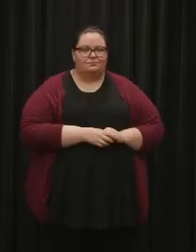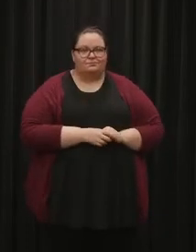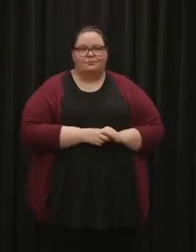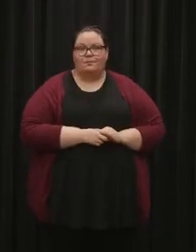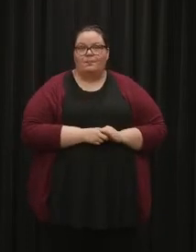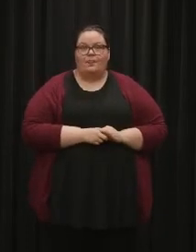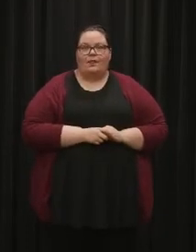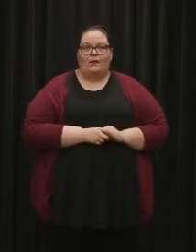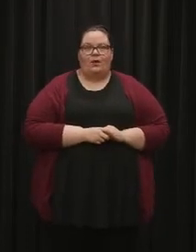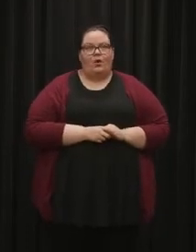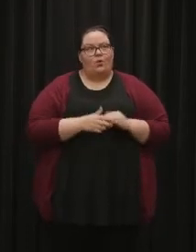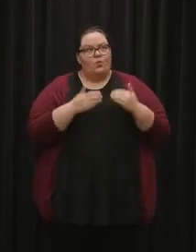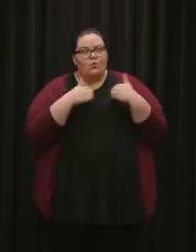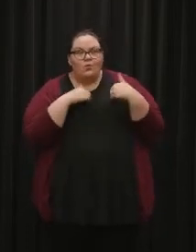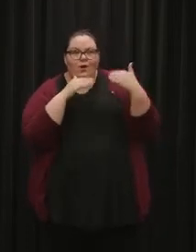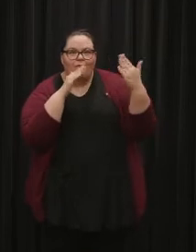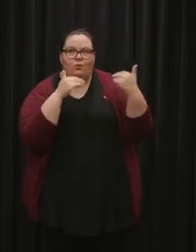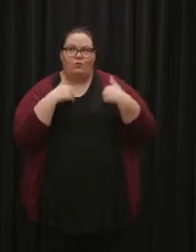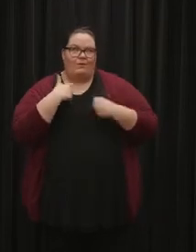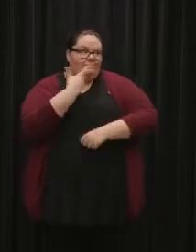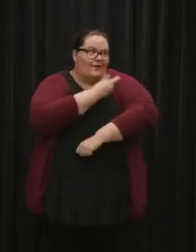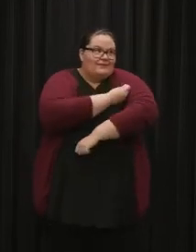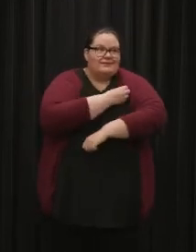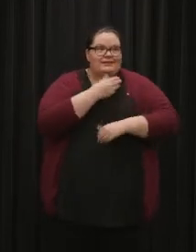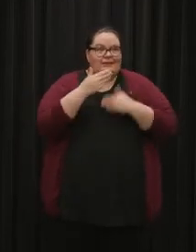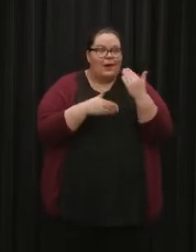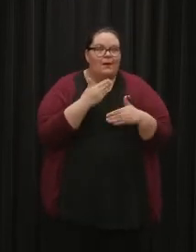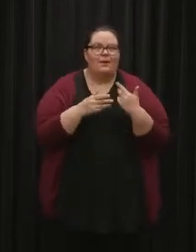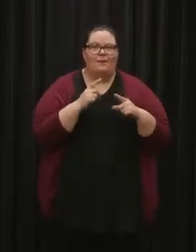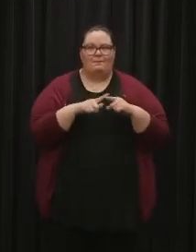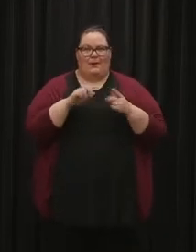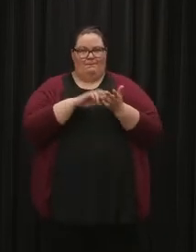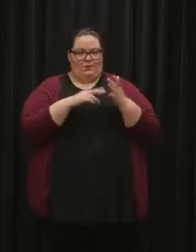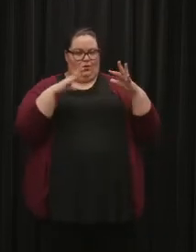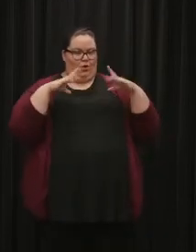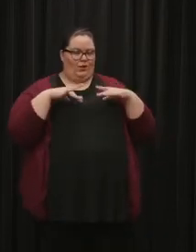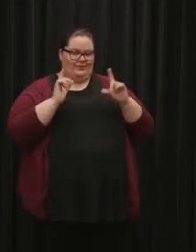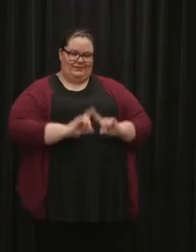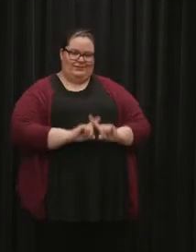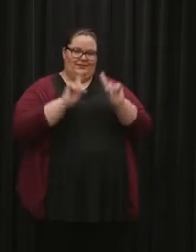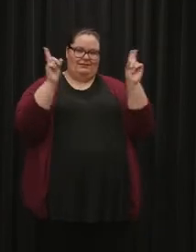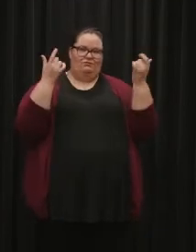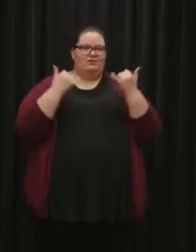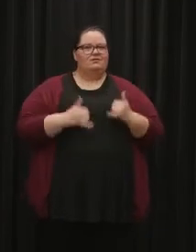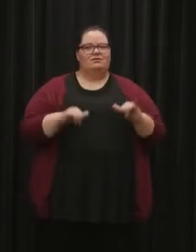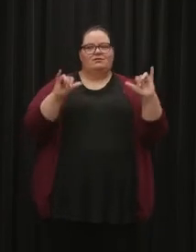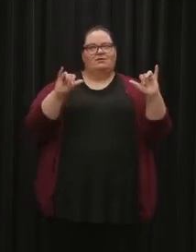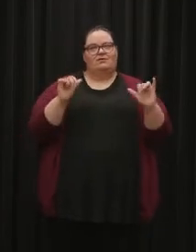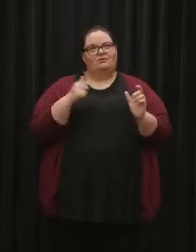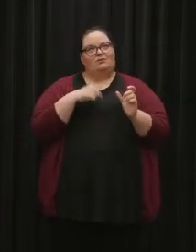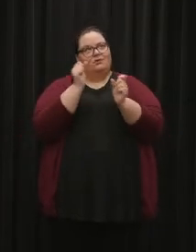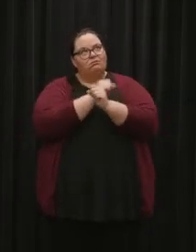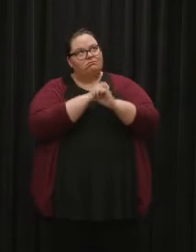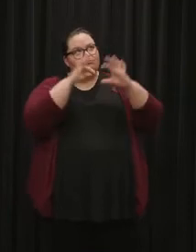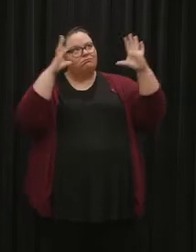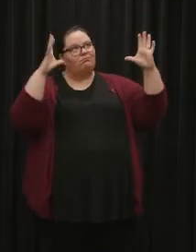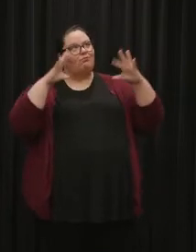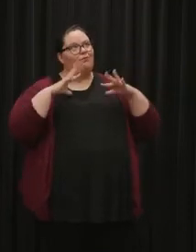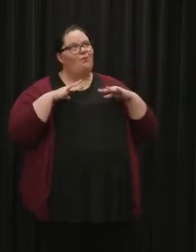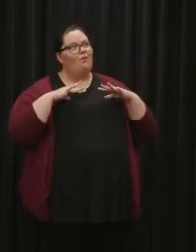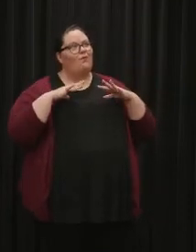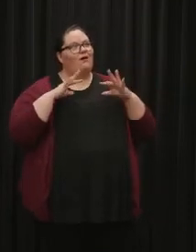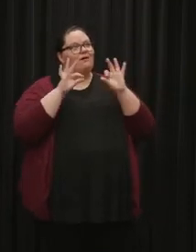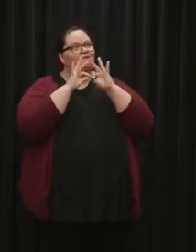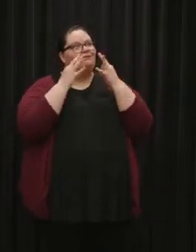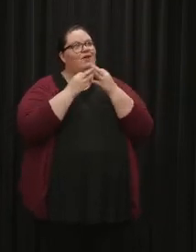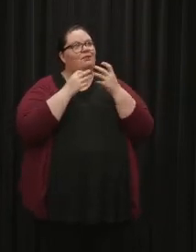Even with this beacon of hope, the holidays this year will not be what we are accustomed to. And when I think of the holidays and I think about what all families do